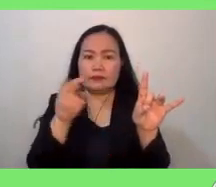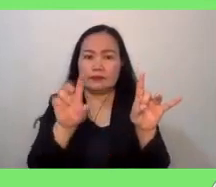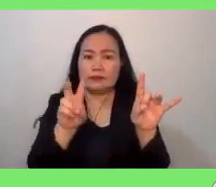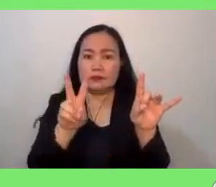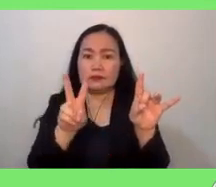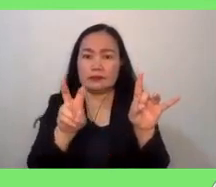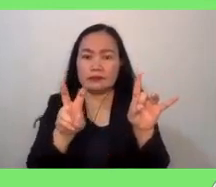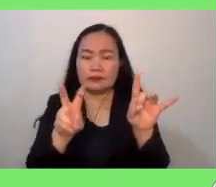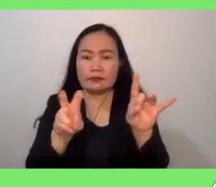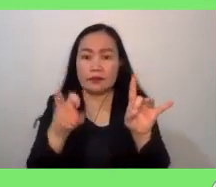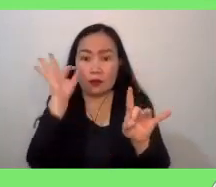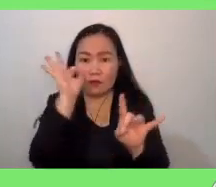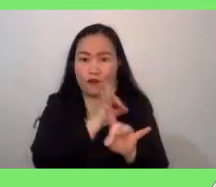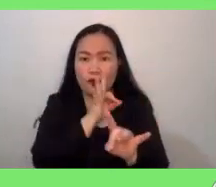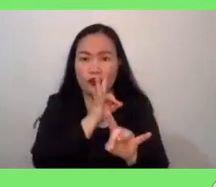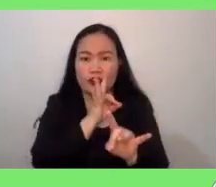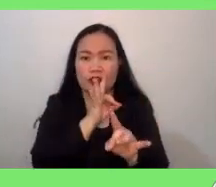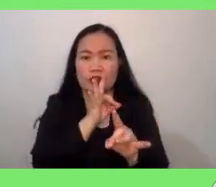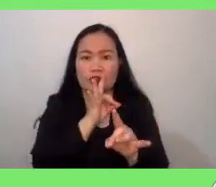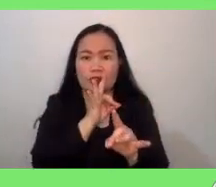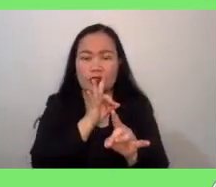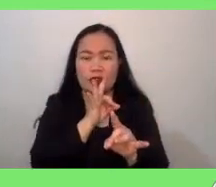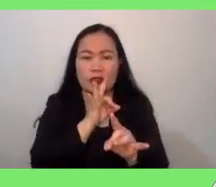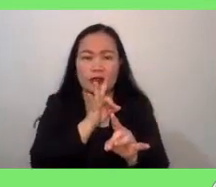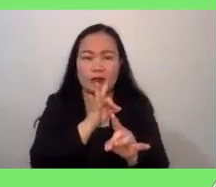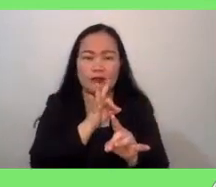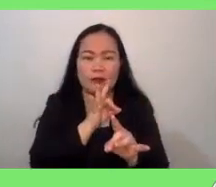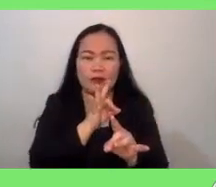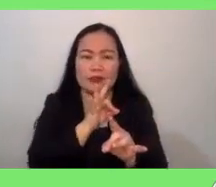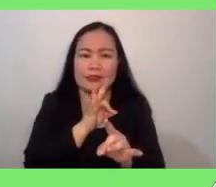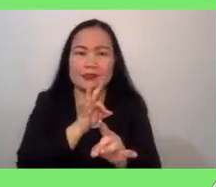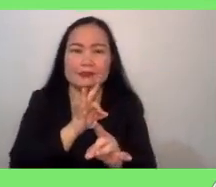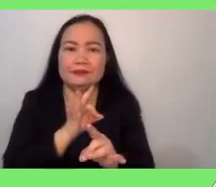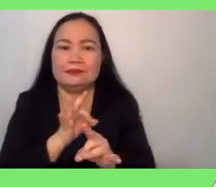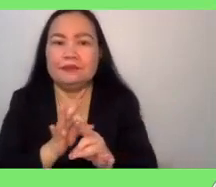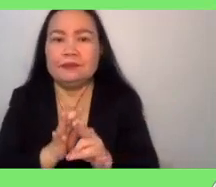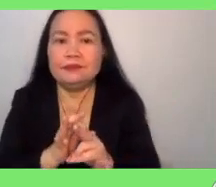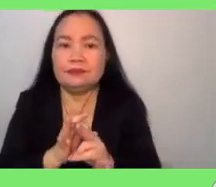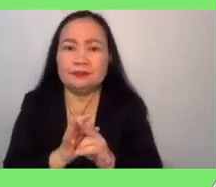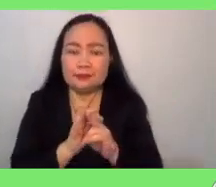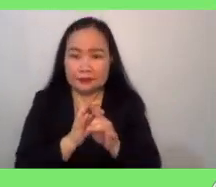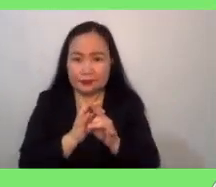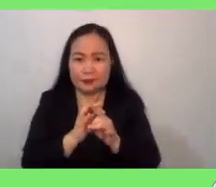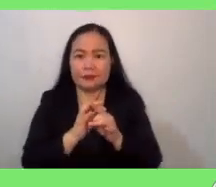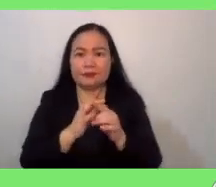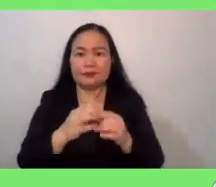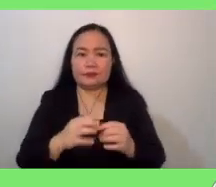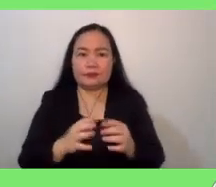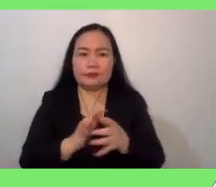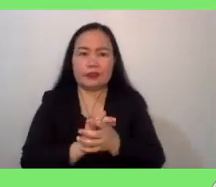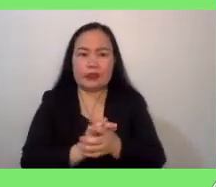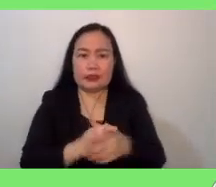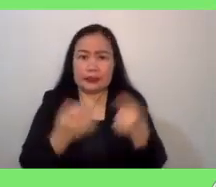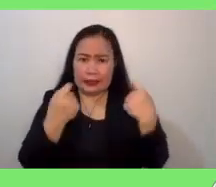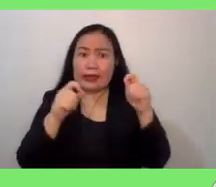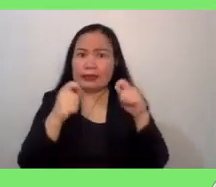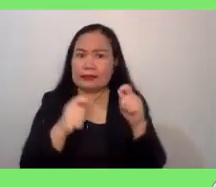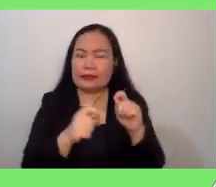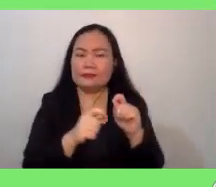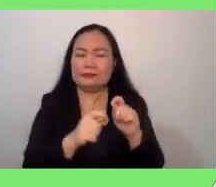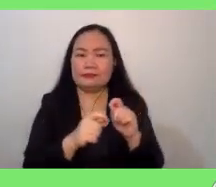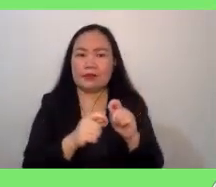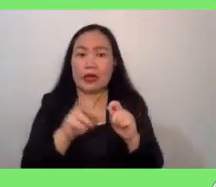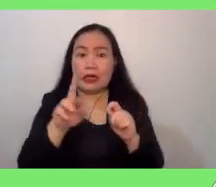is 8. Substitute natin si 2. So, 8 is equal to 12. This is also false. Okay? So, nag-try lang tayo, no? Random